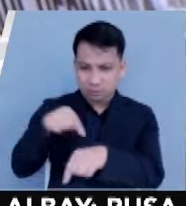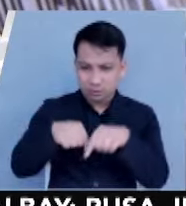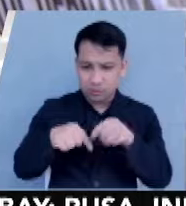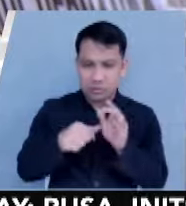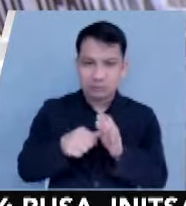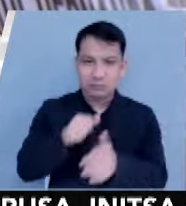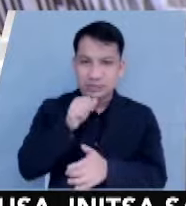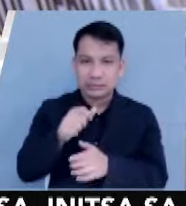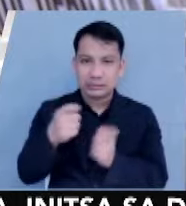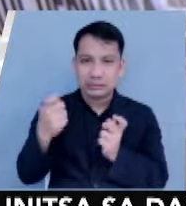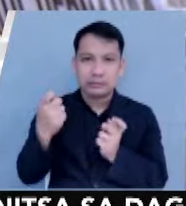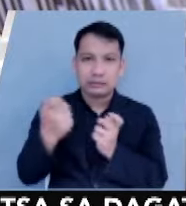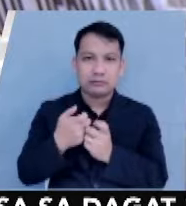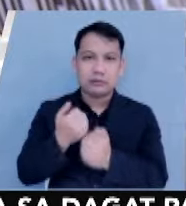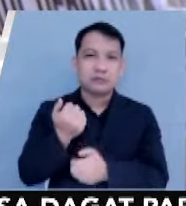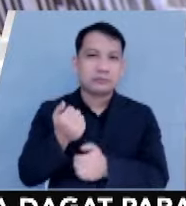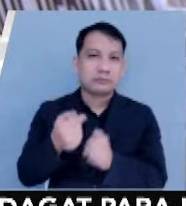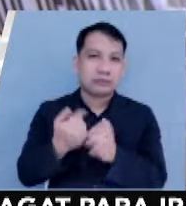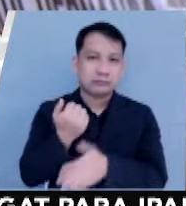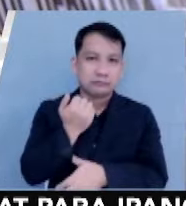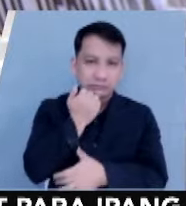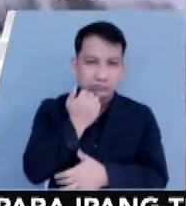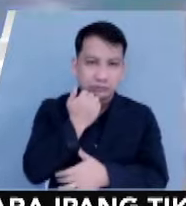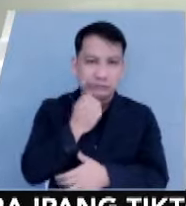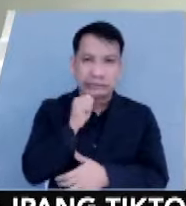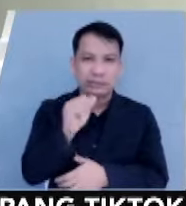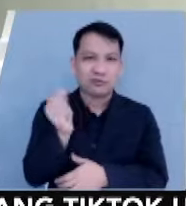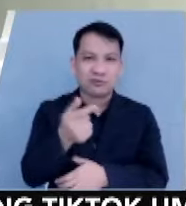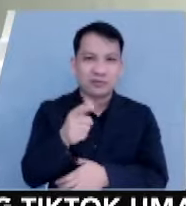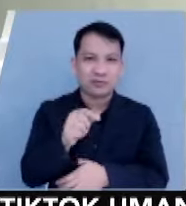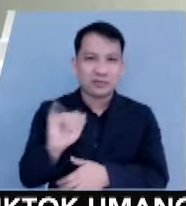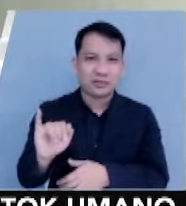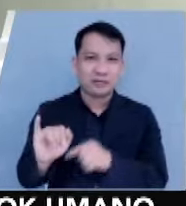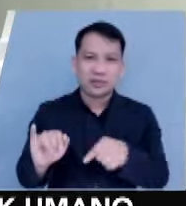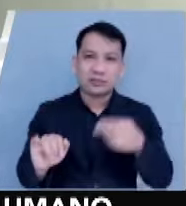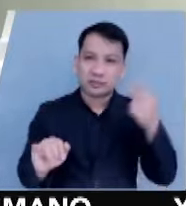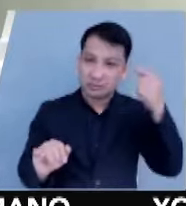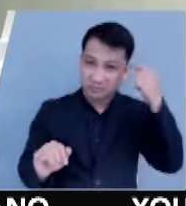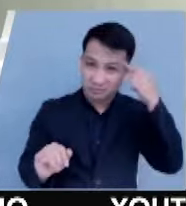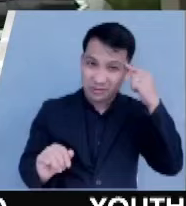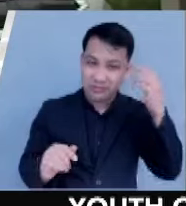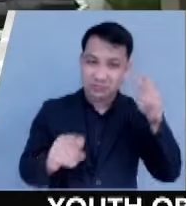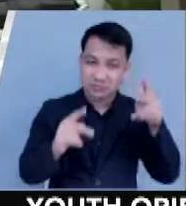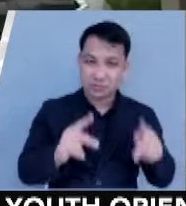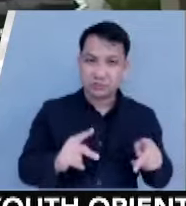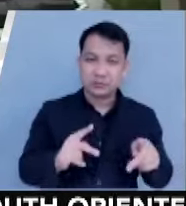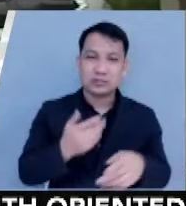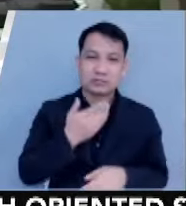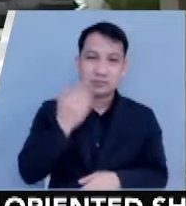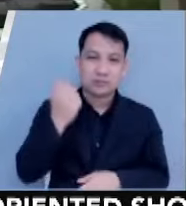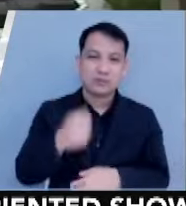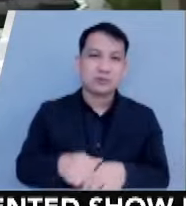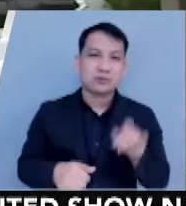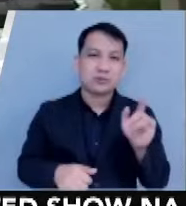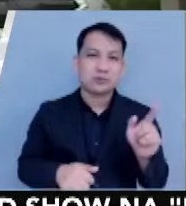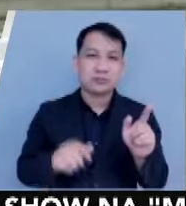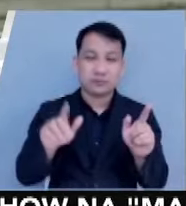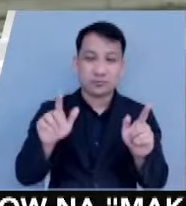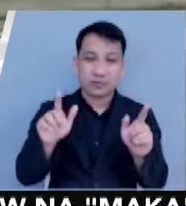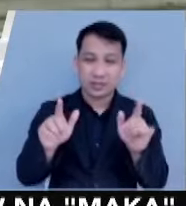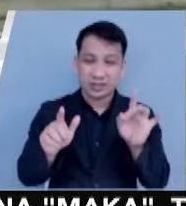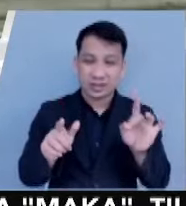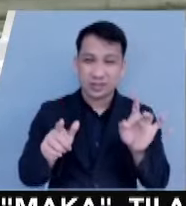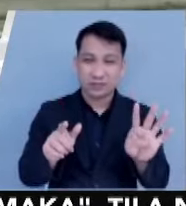exactly correct. So that means the human mind still better. Para sa 2025, mahigit 84 billion pesos